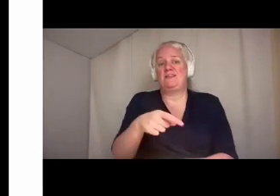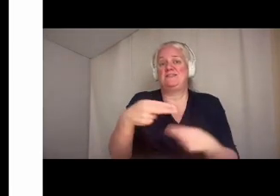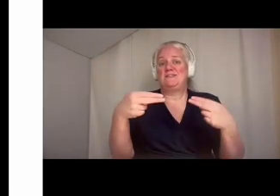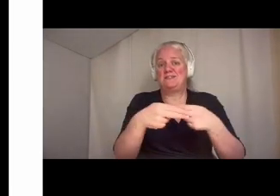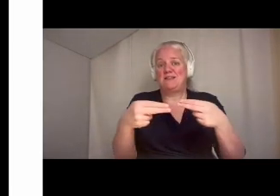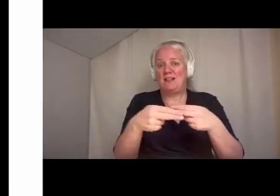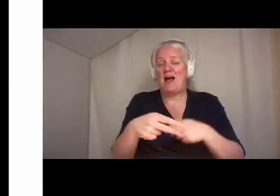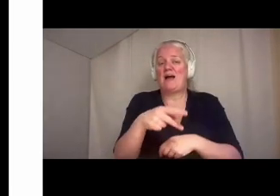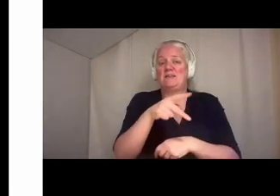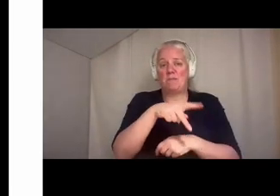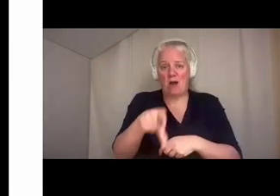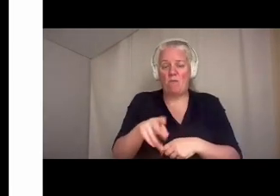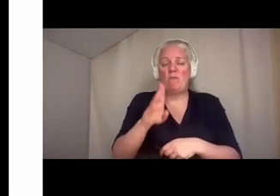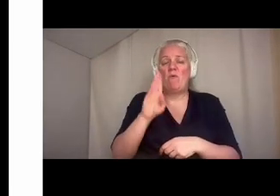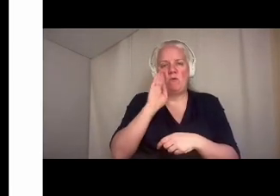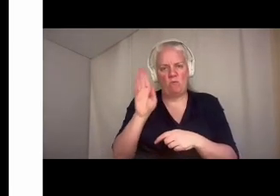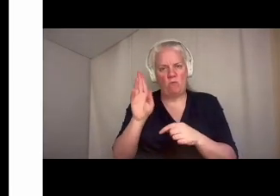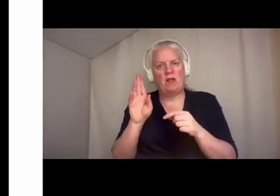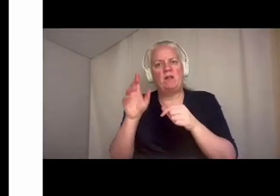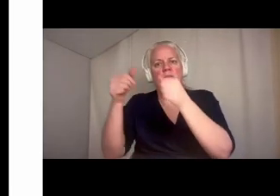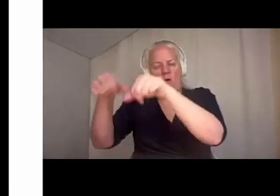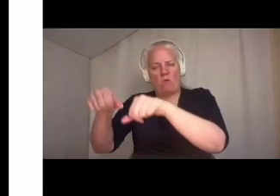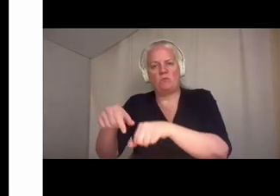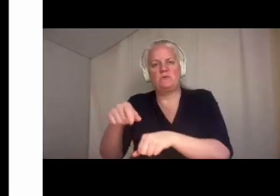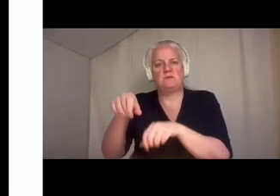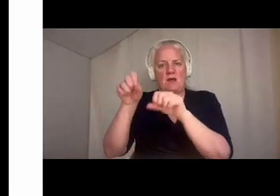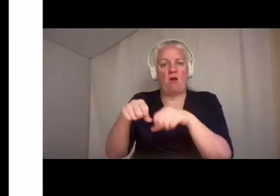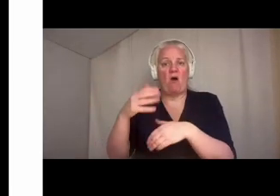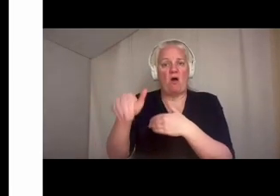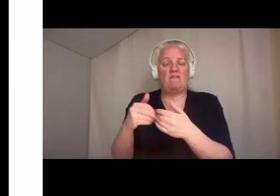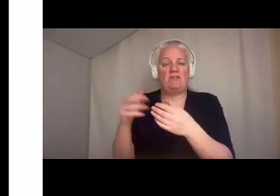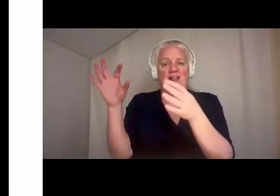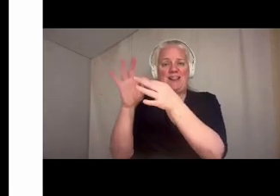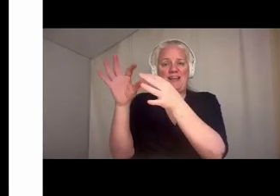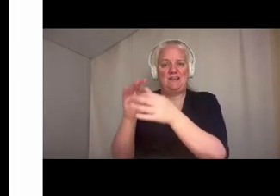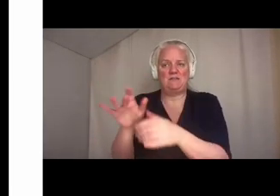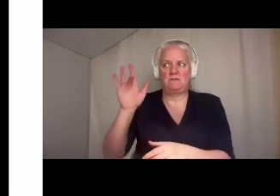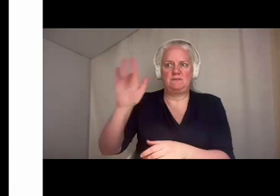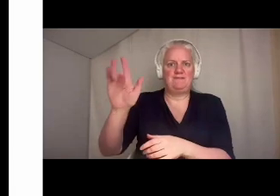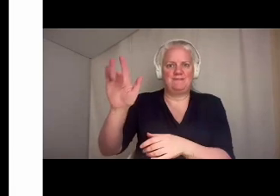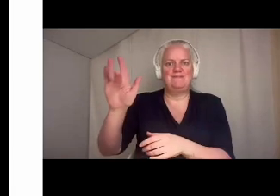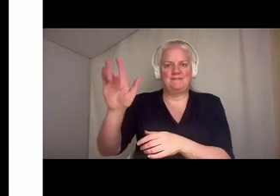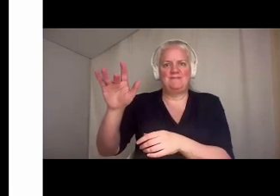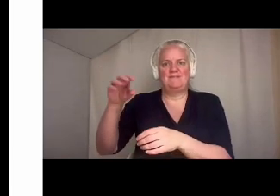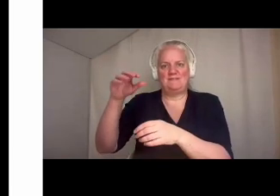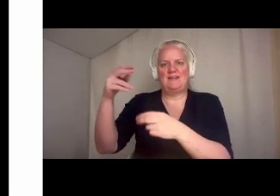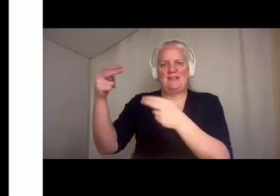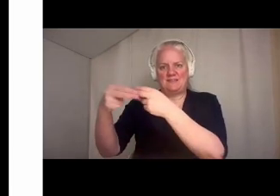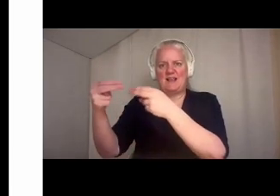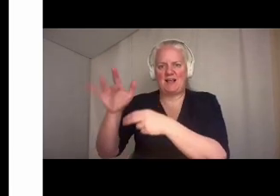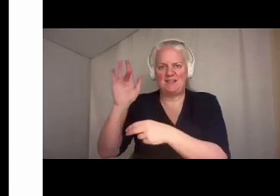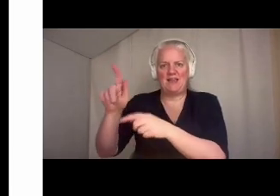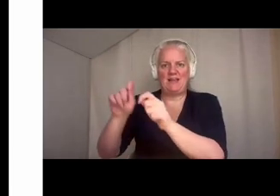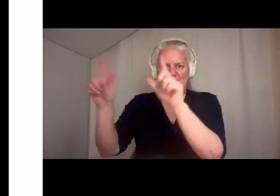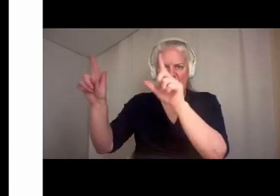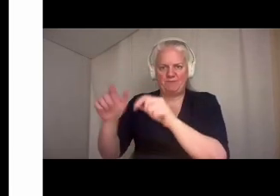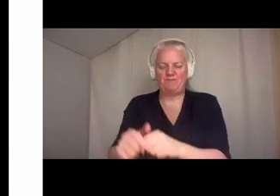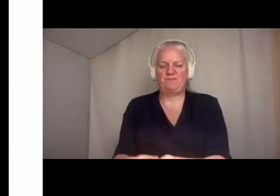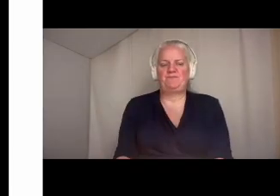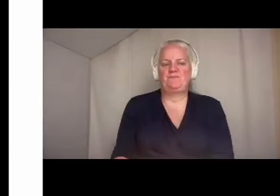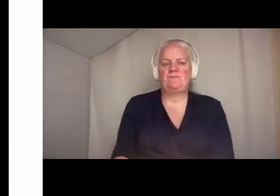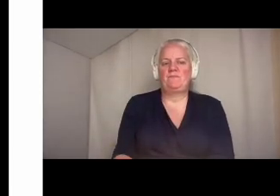slides with the direct links and the transcript. So you can, on our homepage, there's a